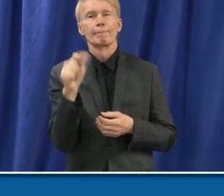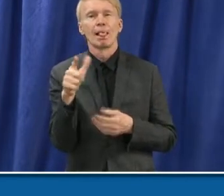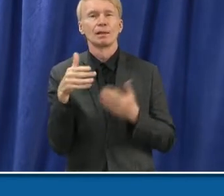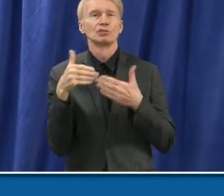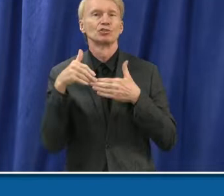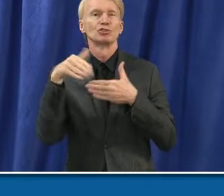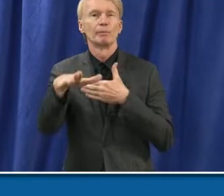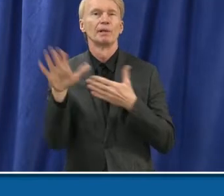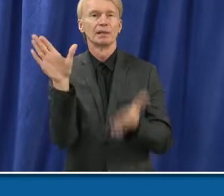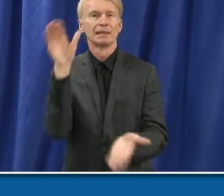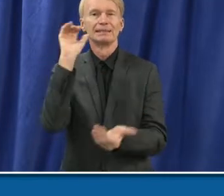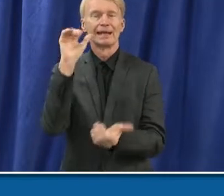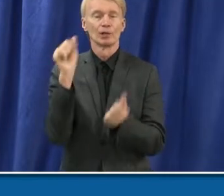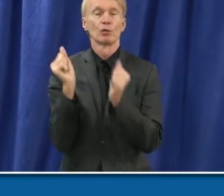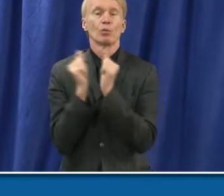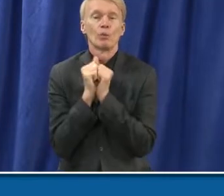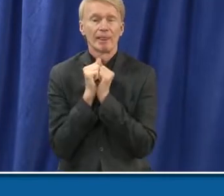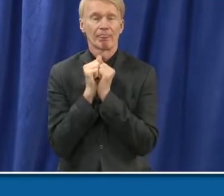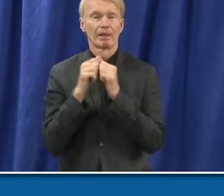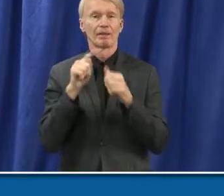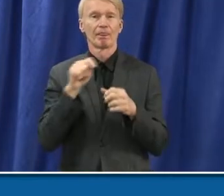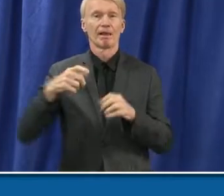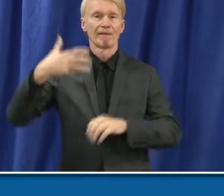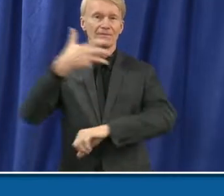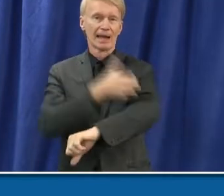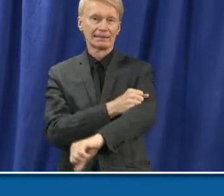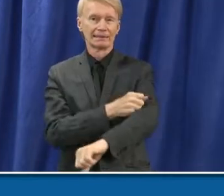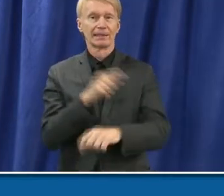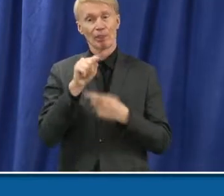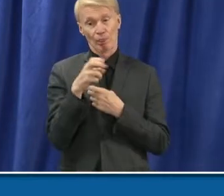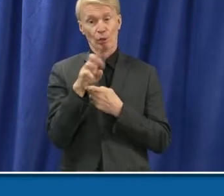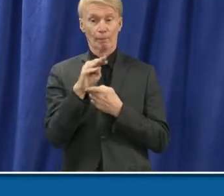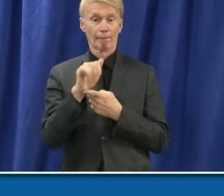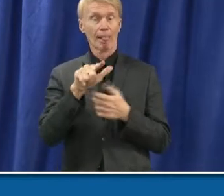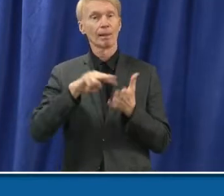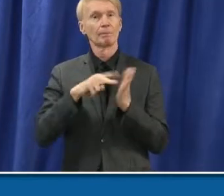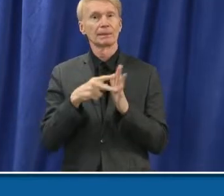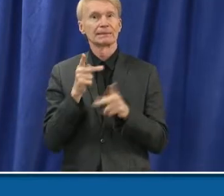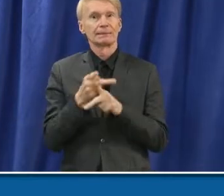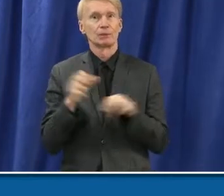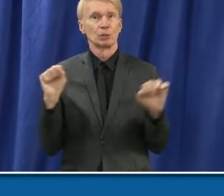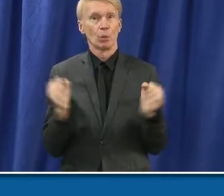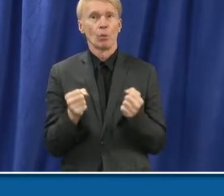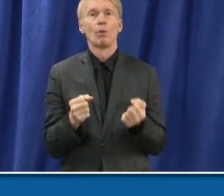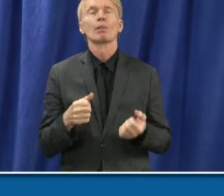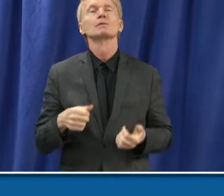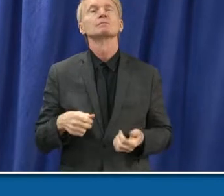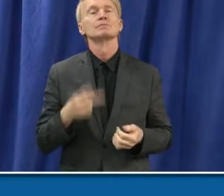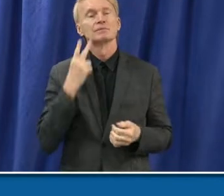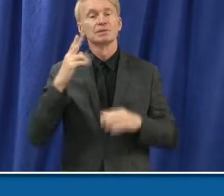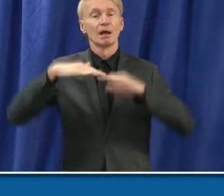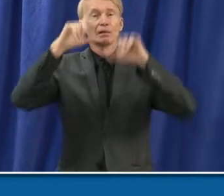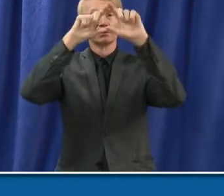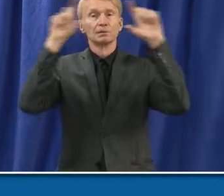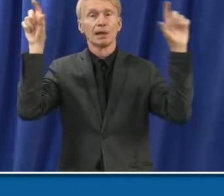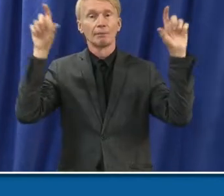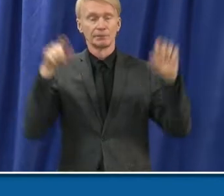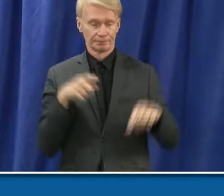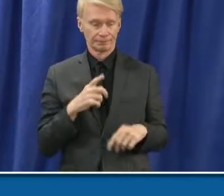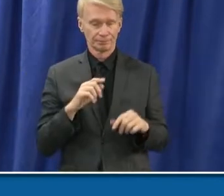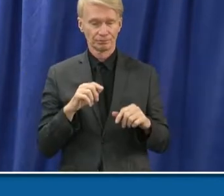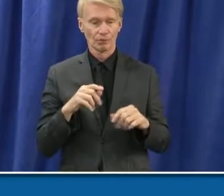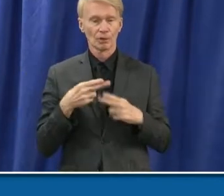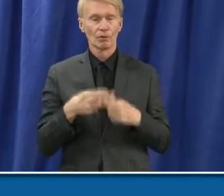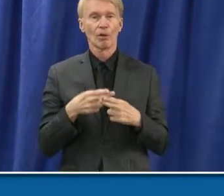actually contains the vaccine. So you can see that we've lined up several boxes there, and on top is a form that's called